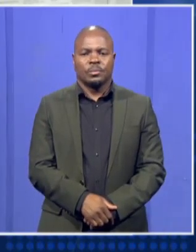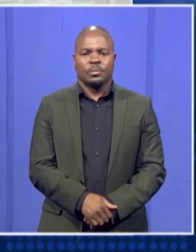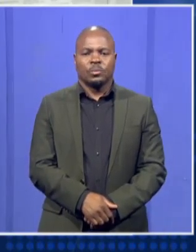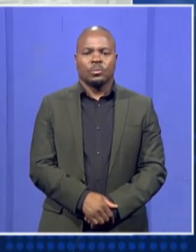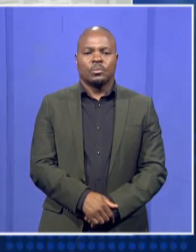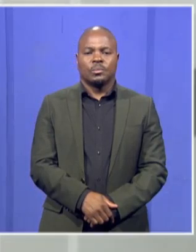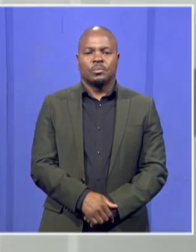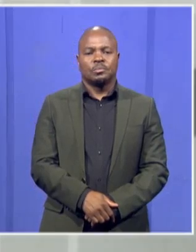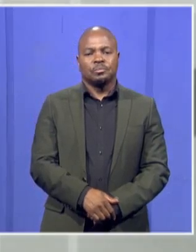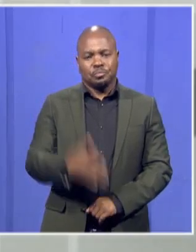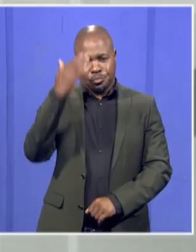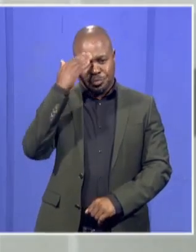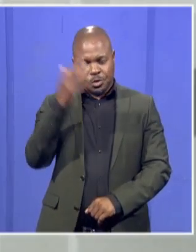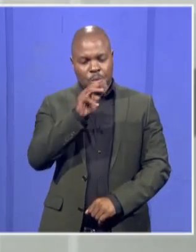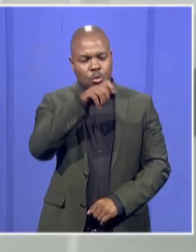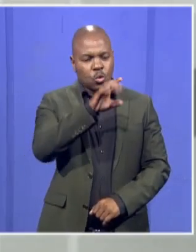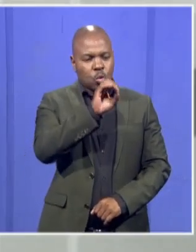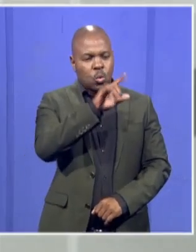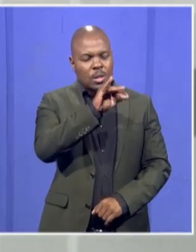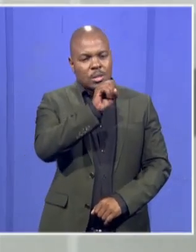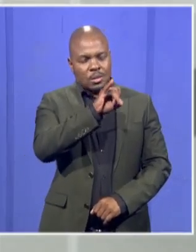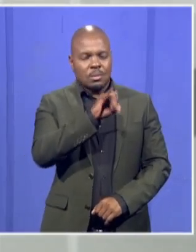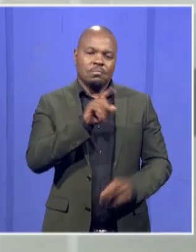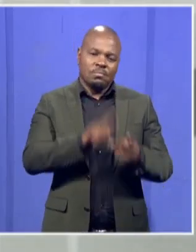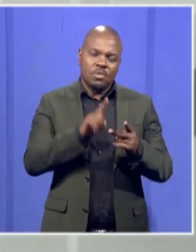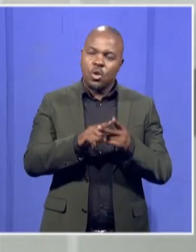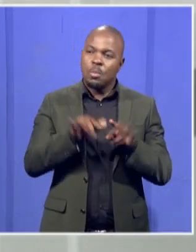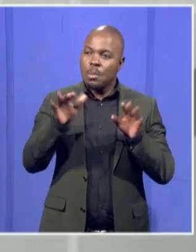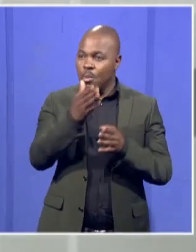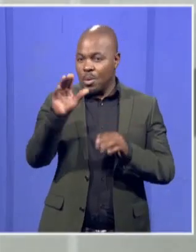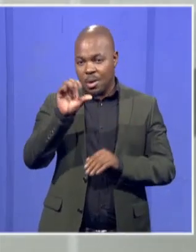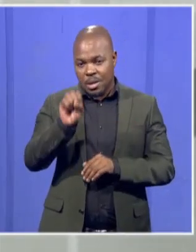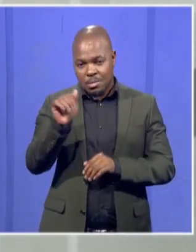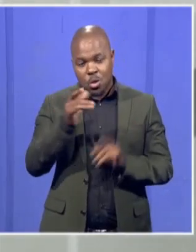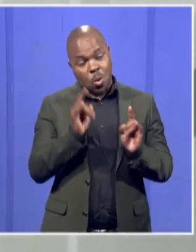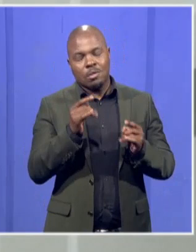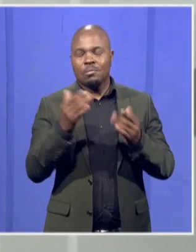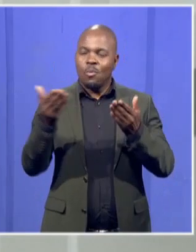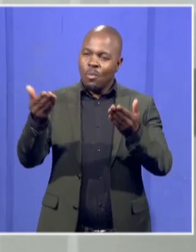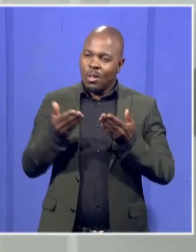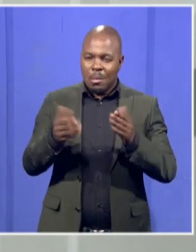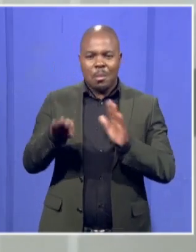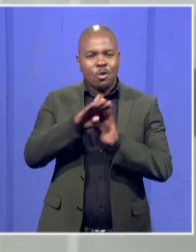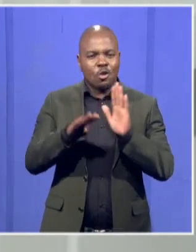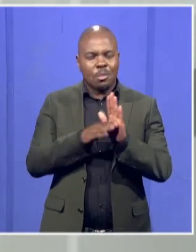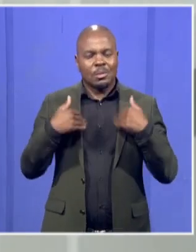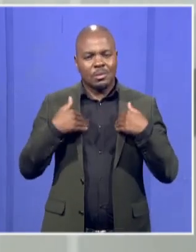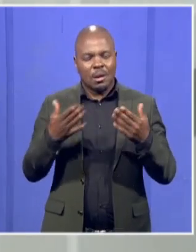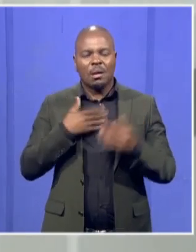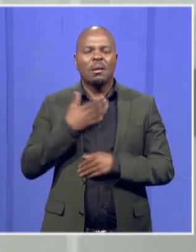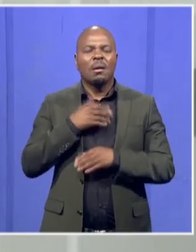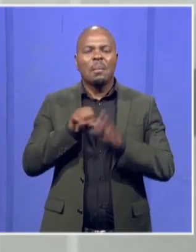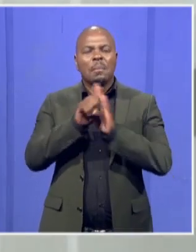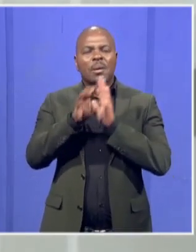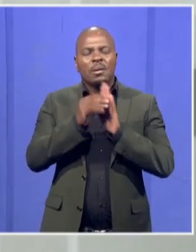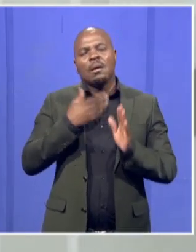Hello, warm greetings to you, Mkolisi, and a warm welcome to SABC News viewers. The program started very early with the media breakfast, where the